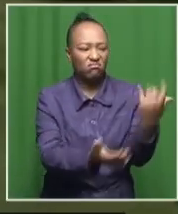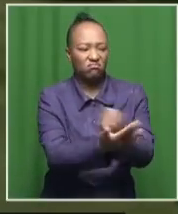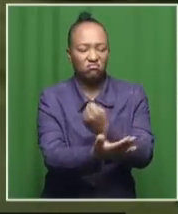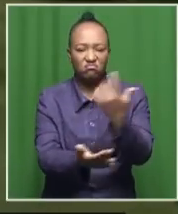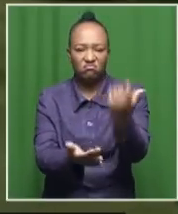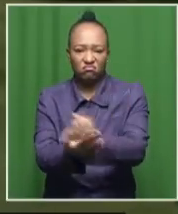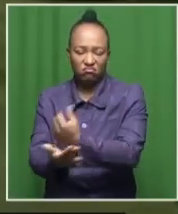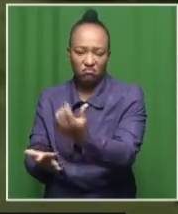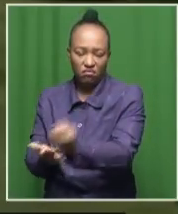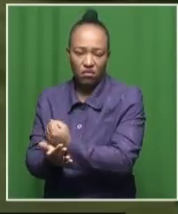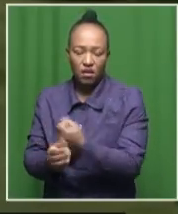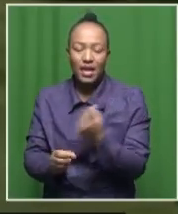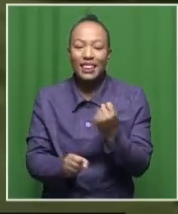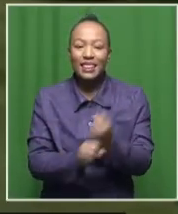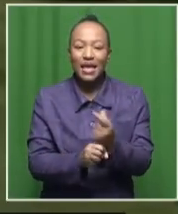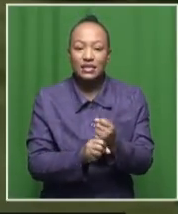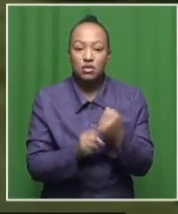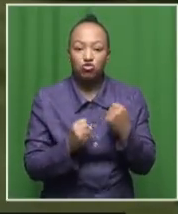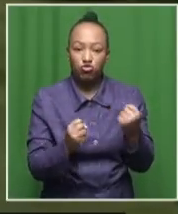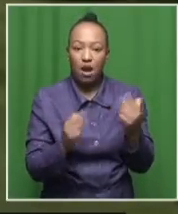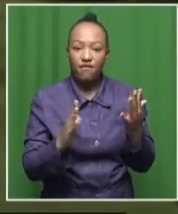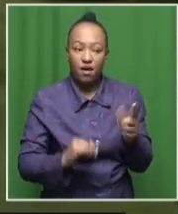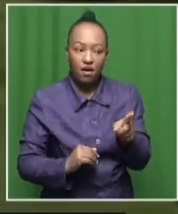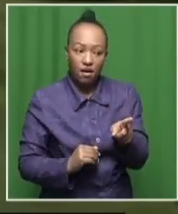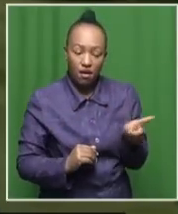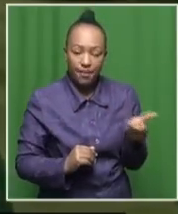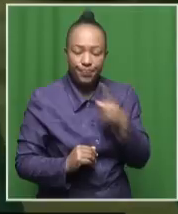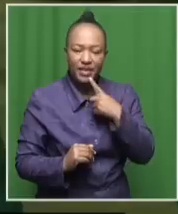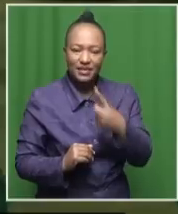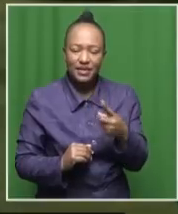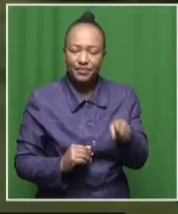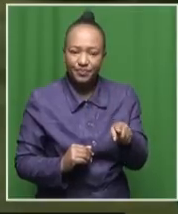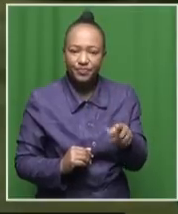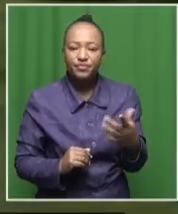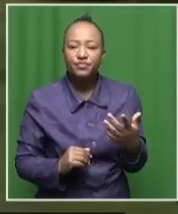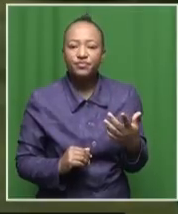taxi drivers on their side, they are saying that